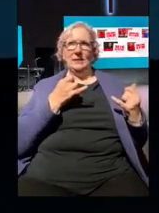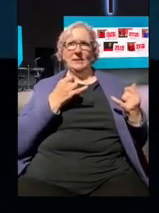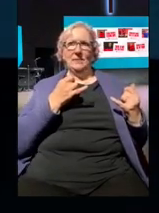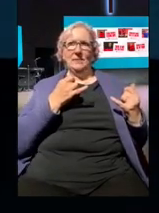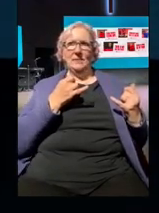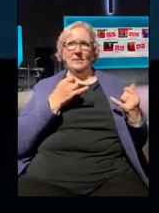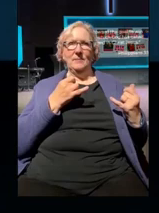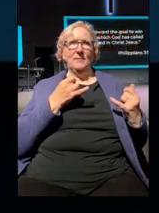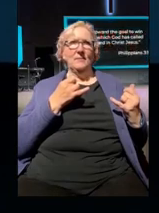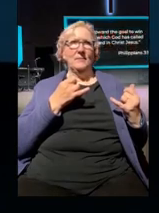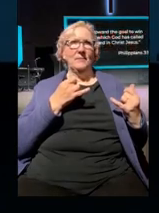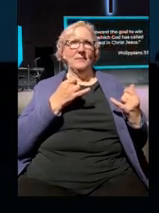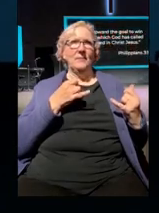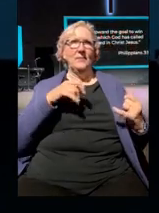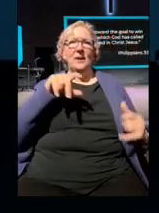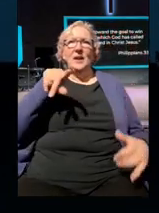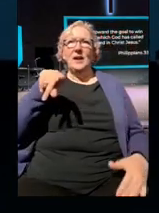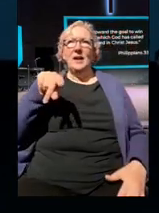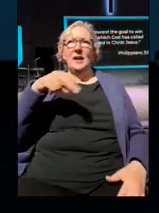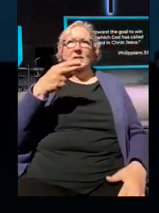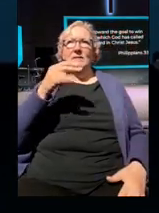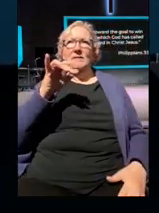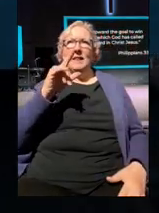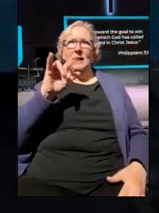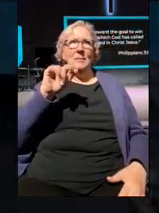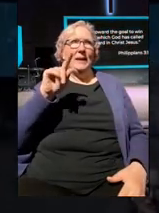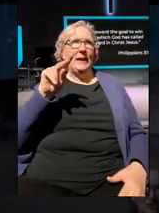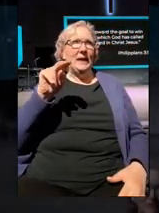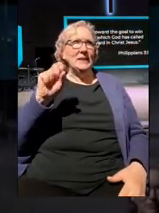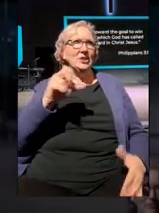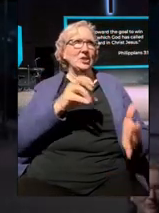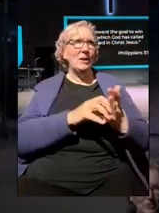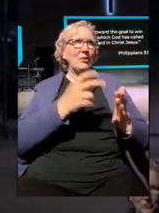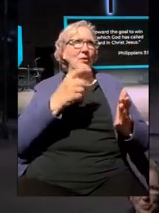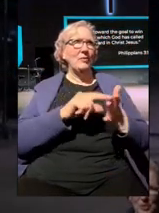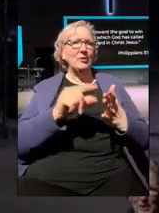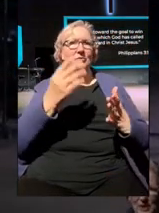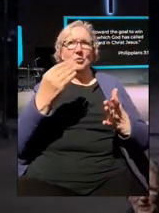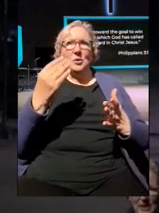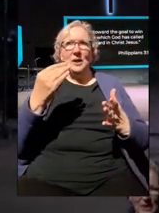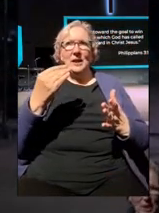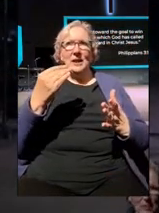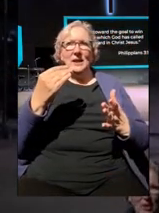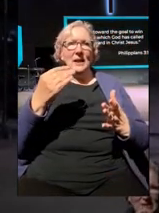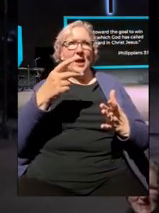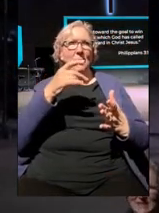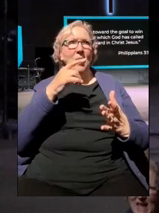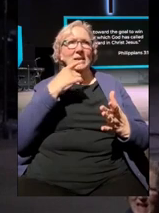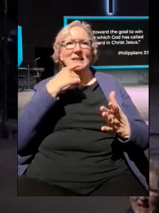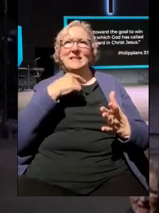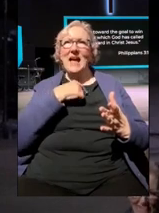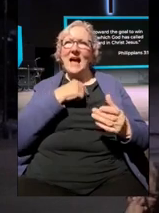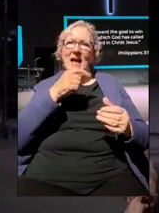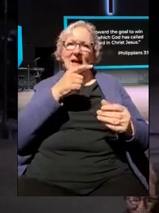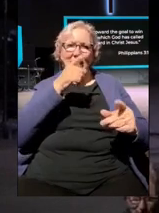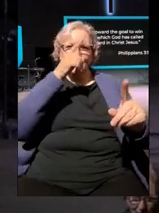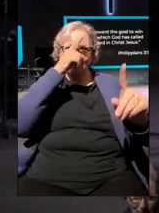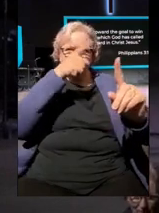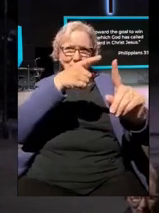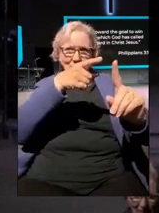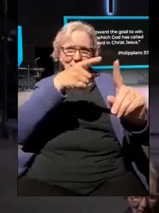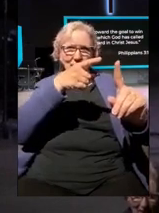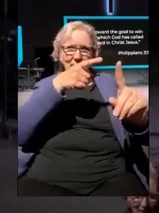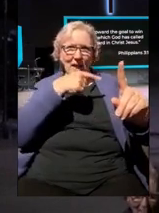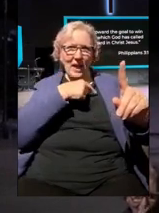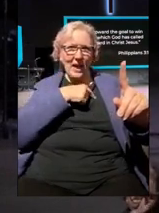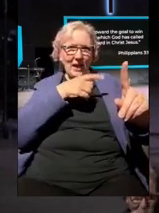In Philippians 3:14, Paul says, "I press on toward the goal to win the prize for which God